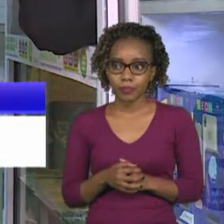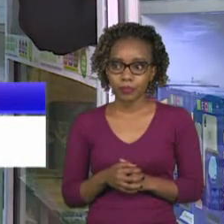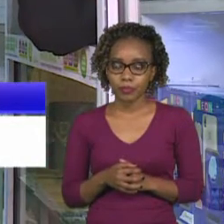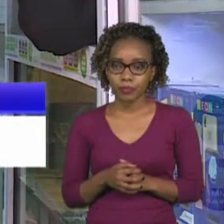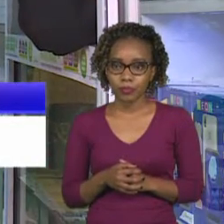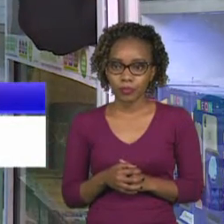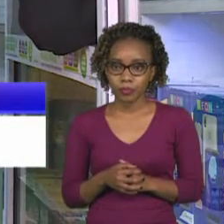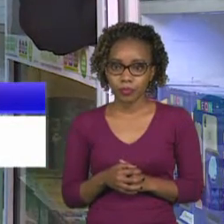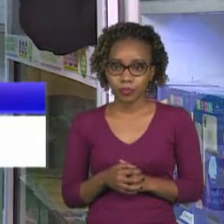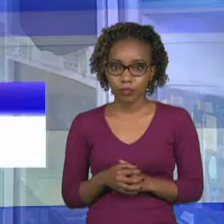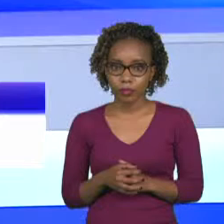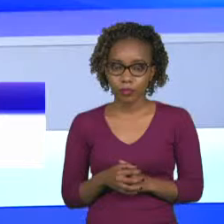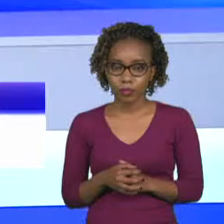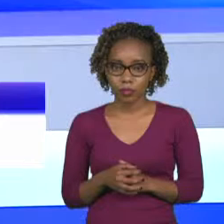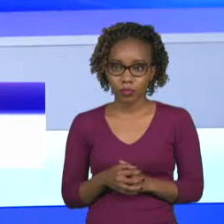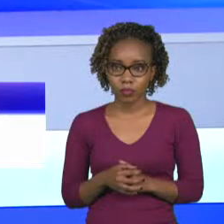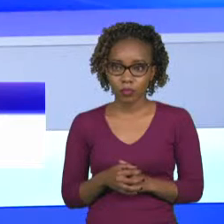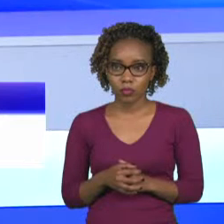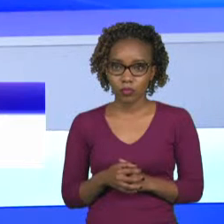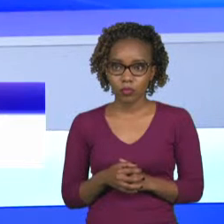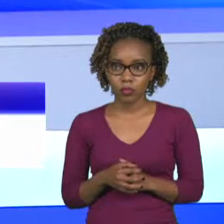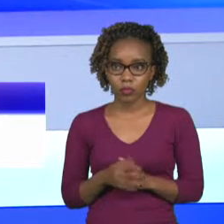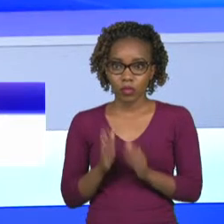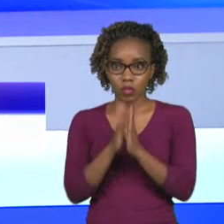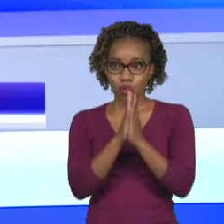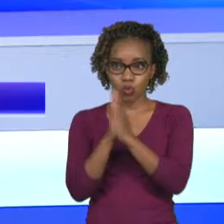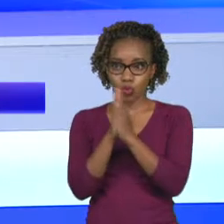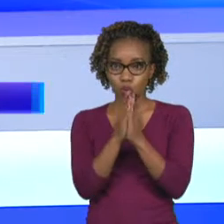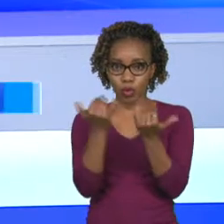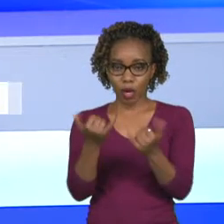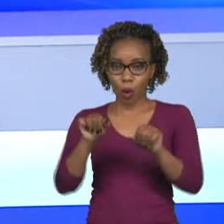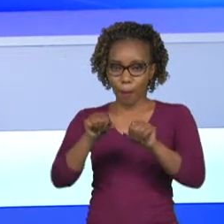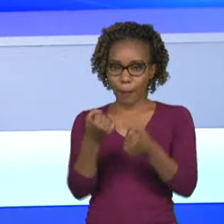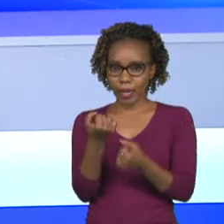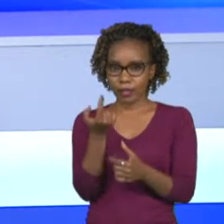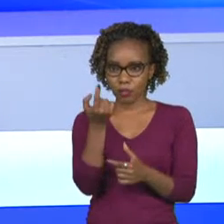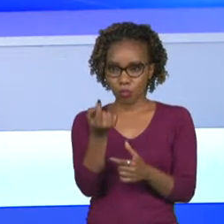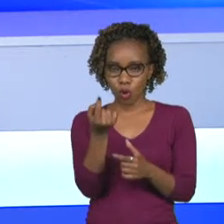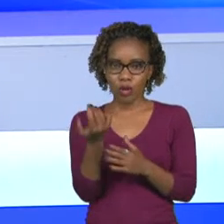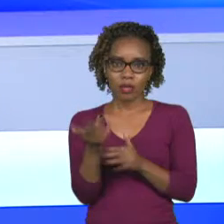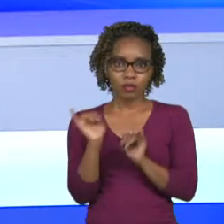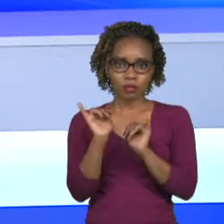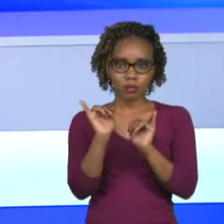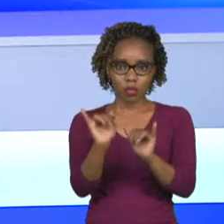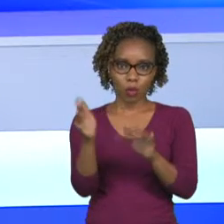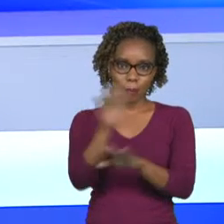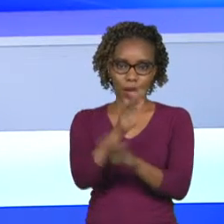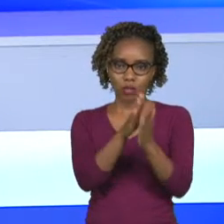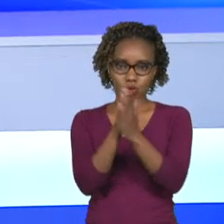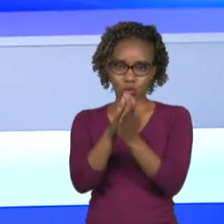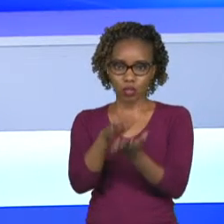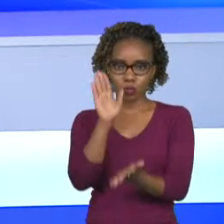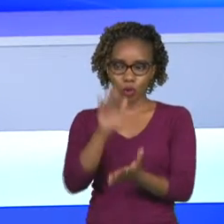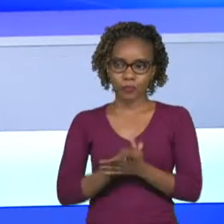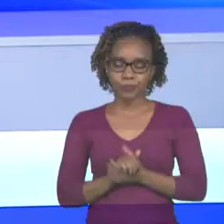is Joanne Kutun. With John Couture story, now take a short commercial break. Stay tuned, we'll be back with more.